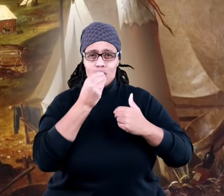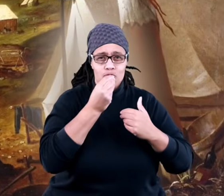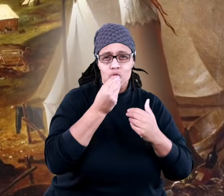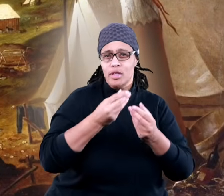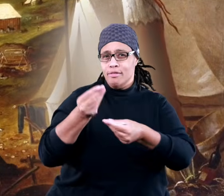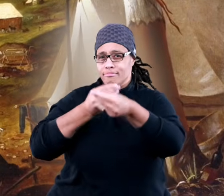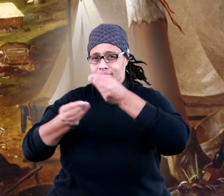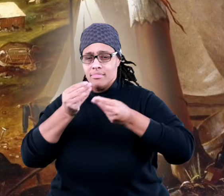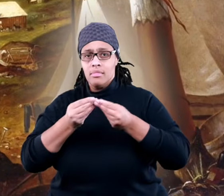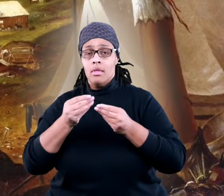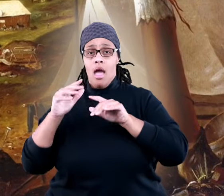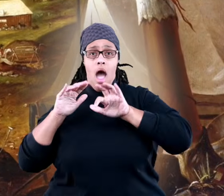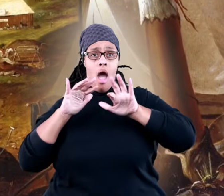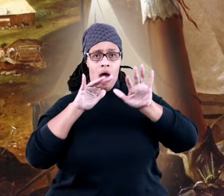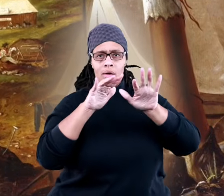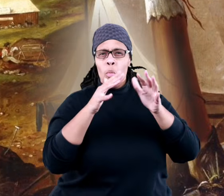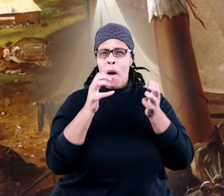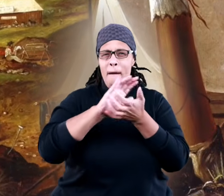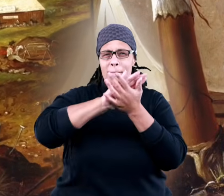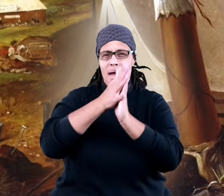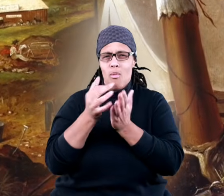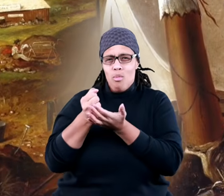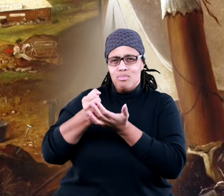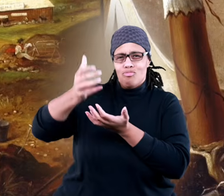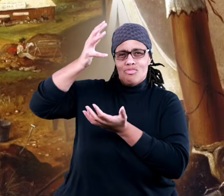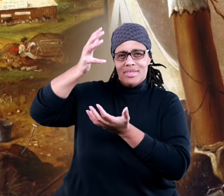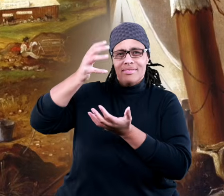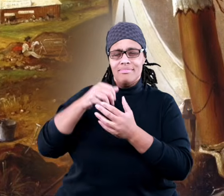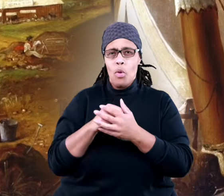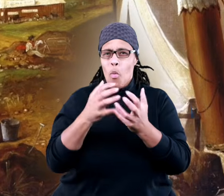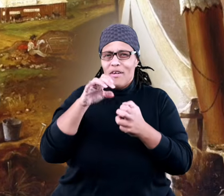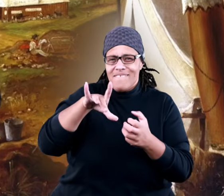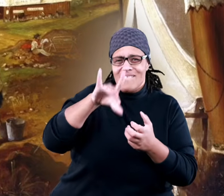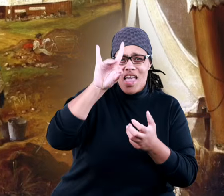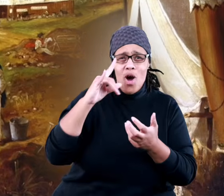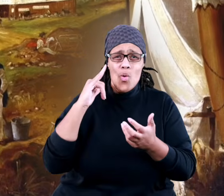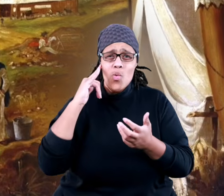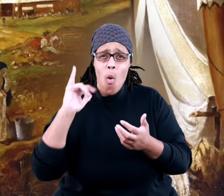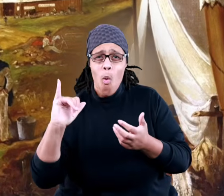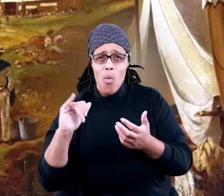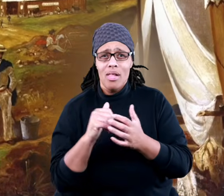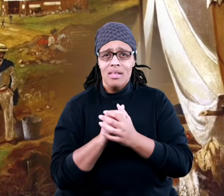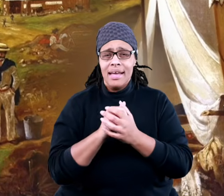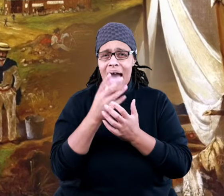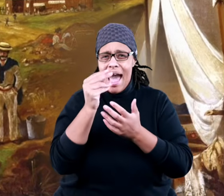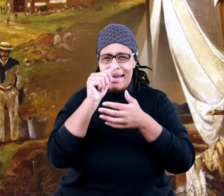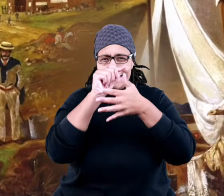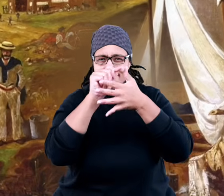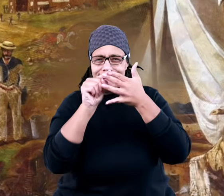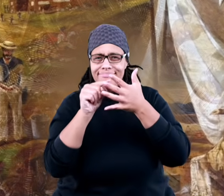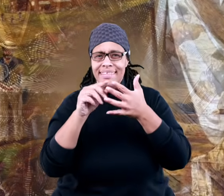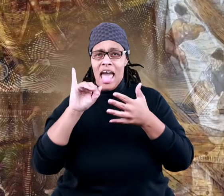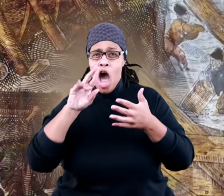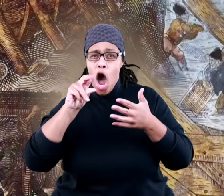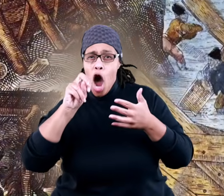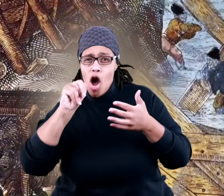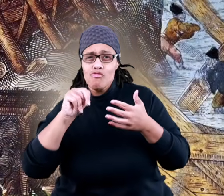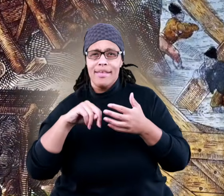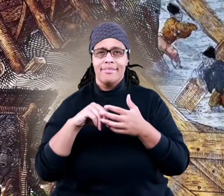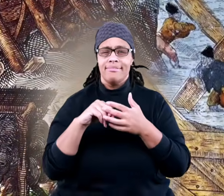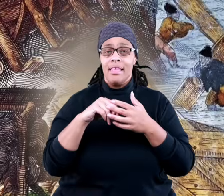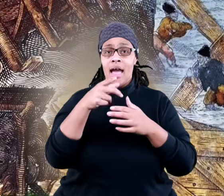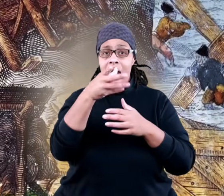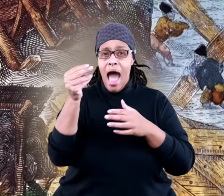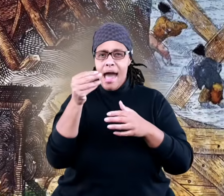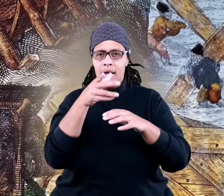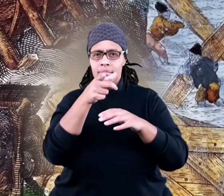trade. The new settlers wanted to become wealthy. They wanted to find gold and precious minerals and iron ore